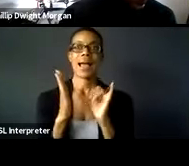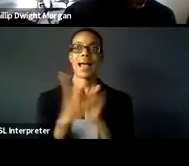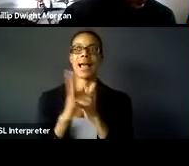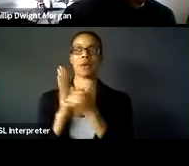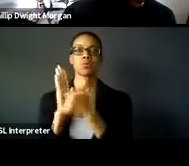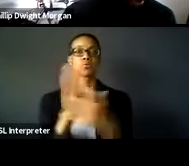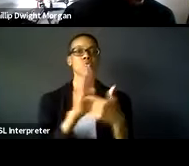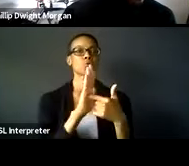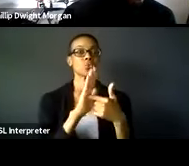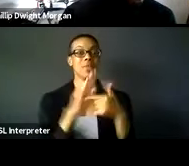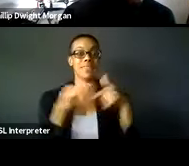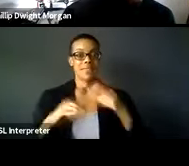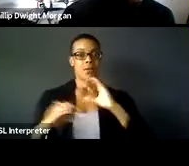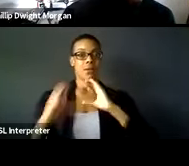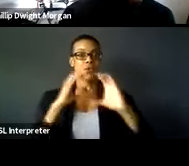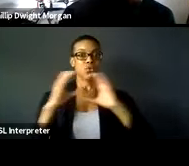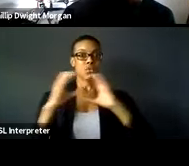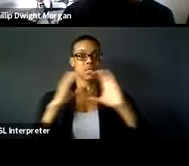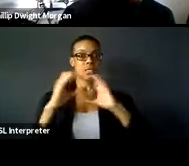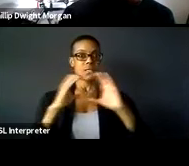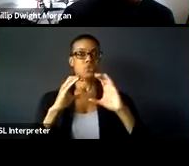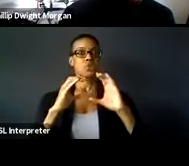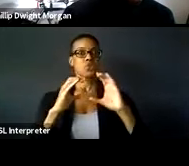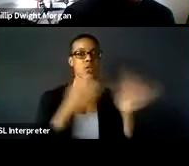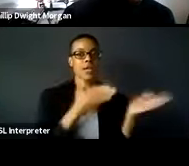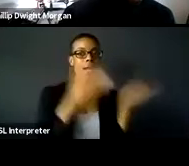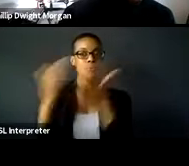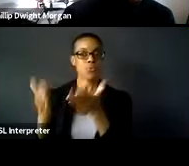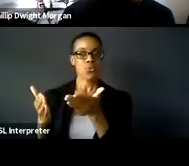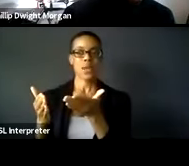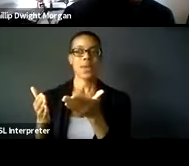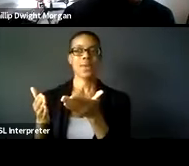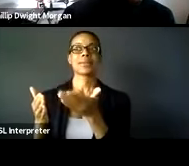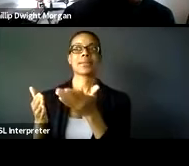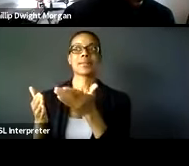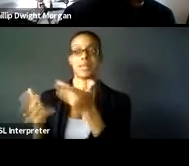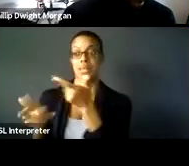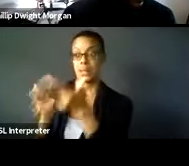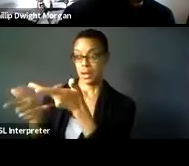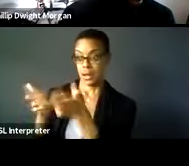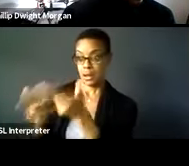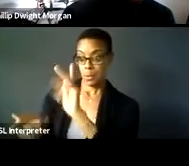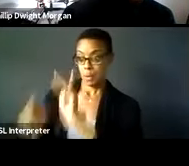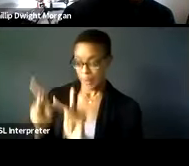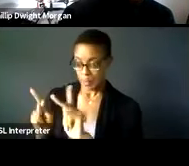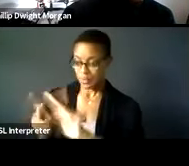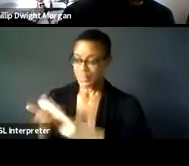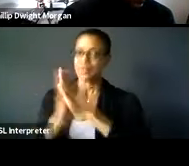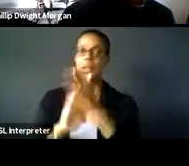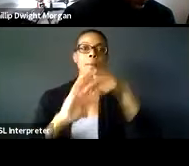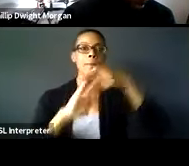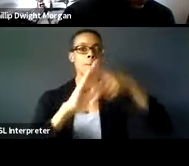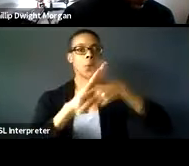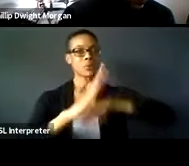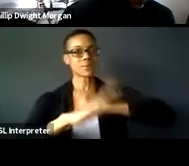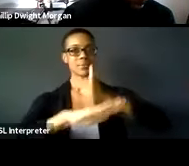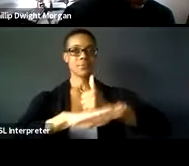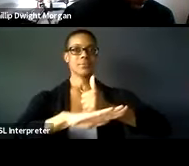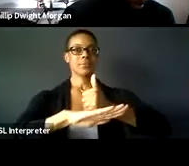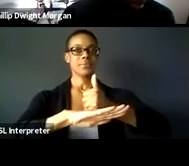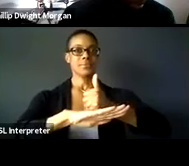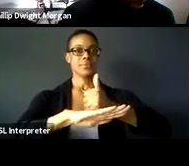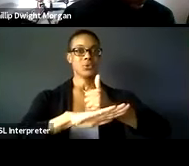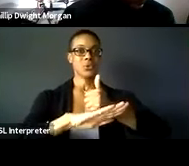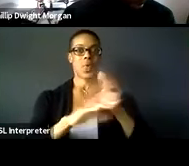I'm having with folks on the ground to a policy? And that's still where I'm struggling. And I think it will